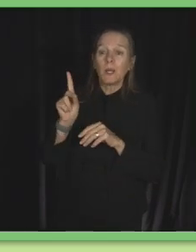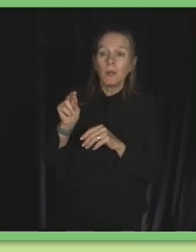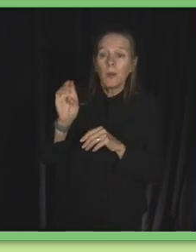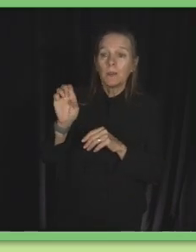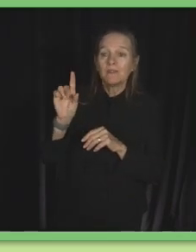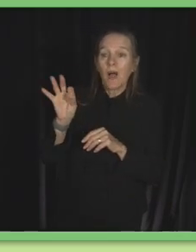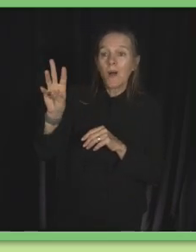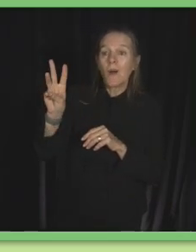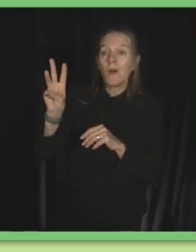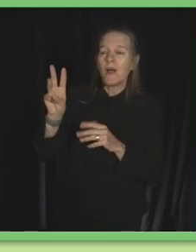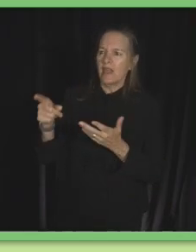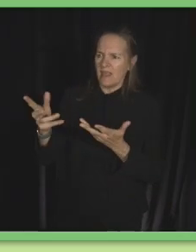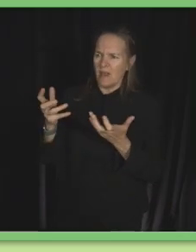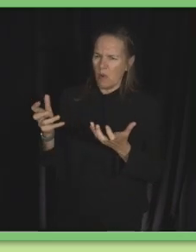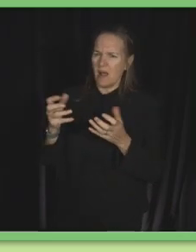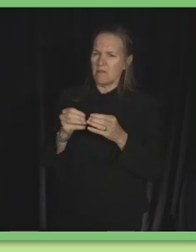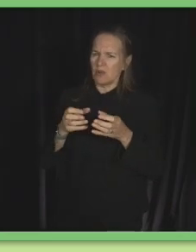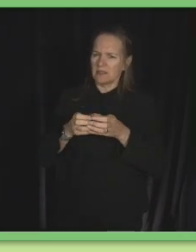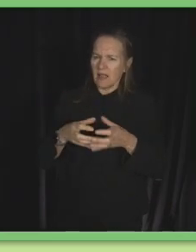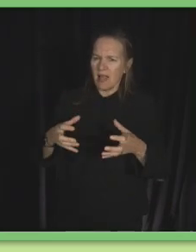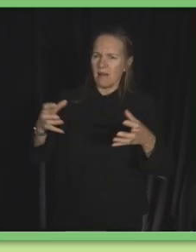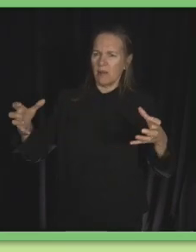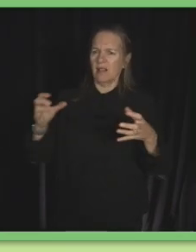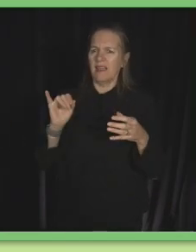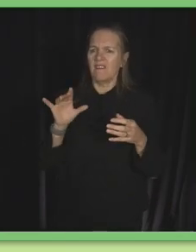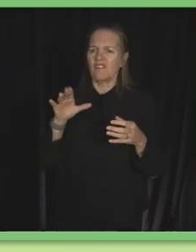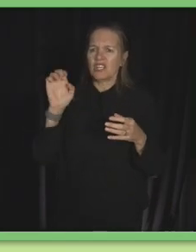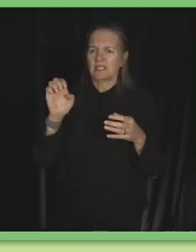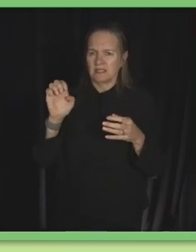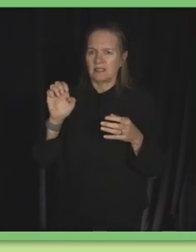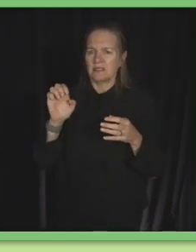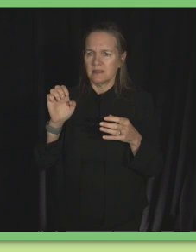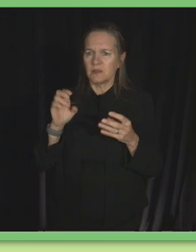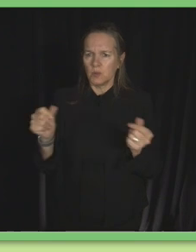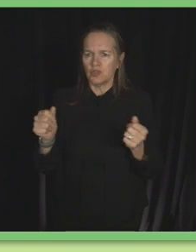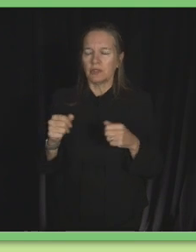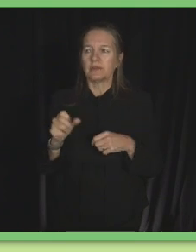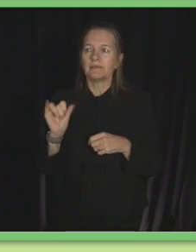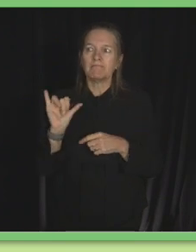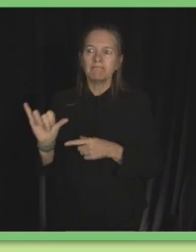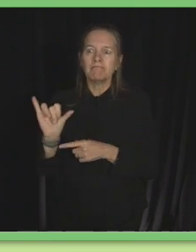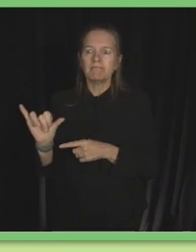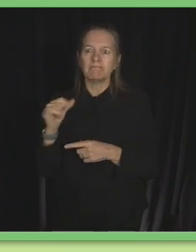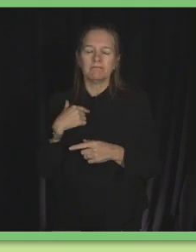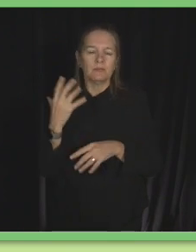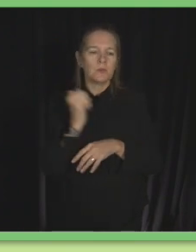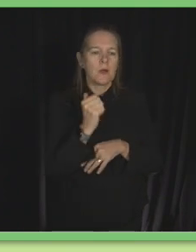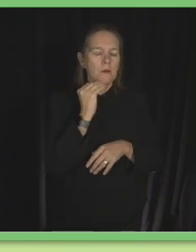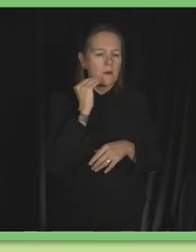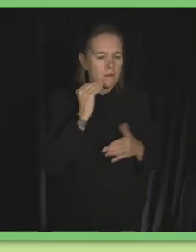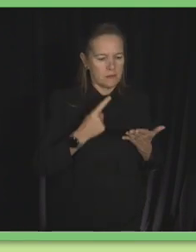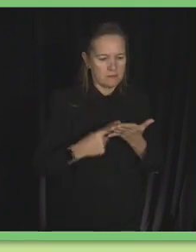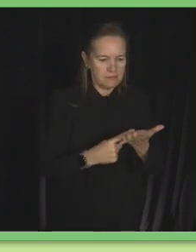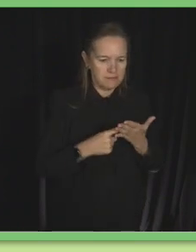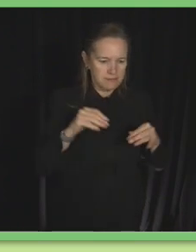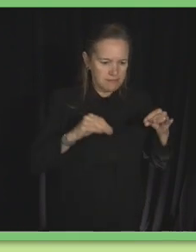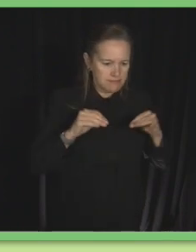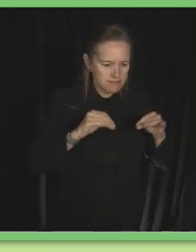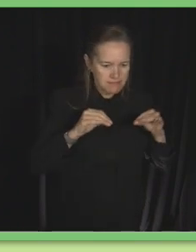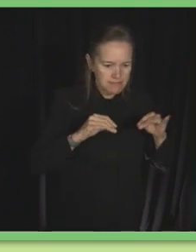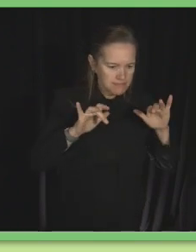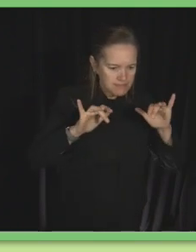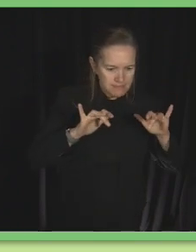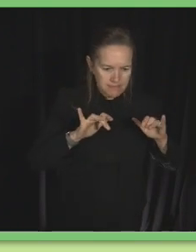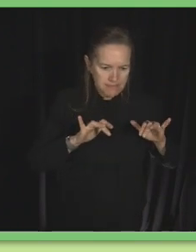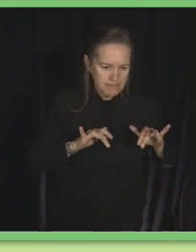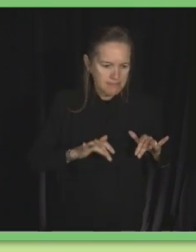a scalable, reliable inference solution. We went home energized and immediately got to work refactoring our code